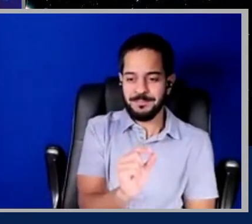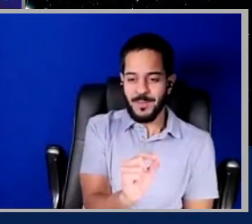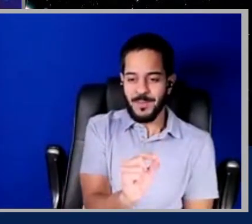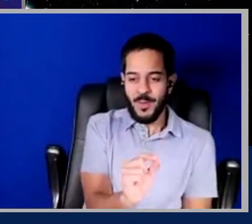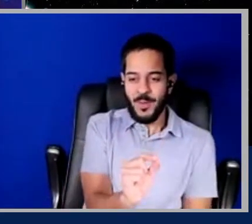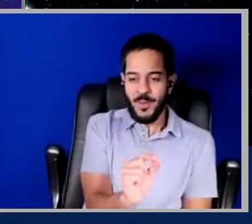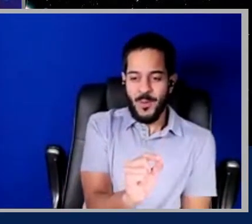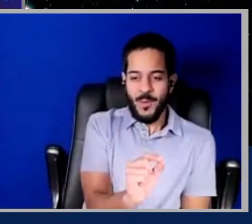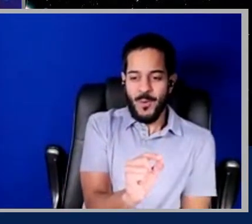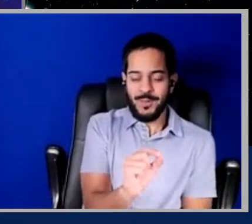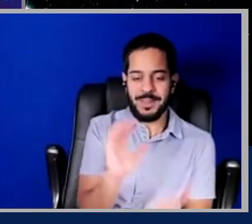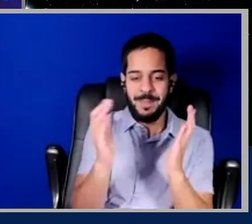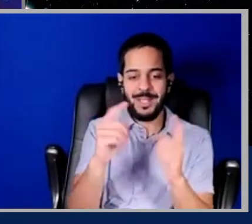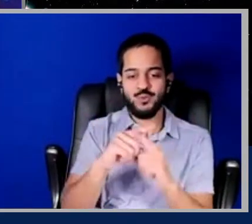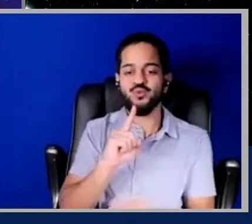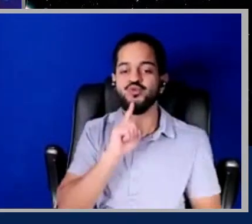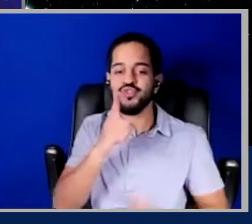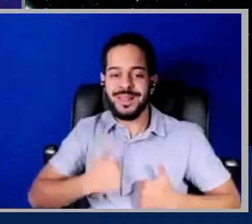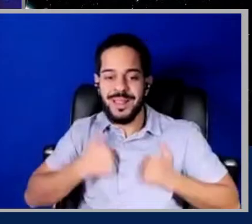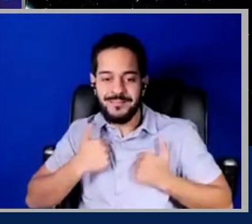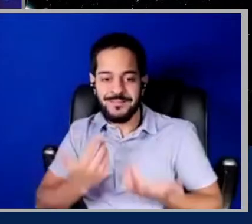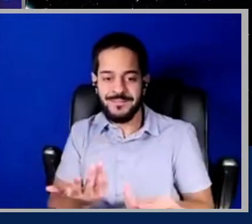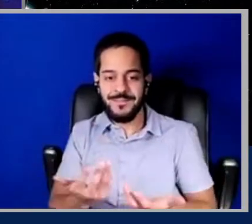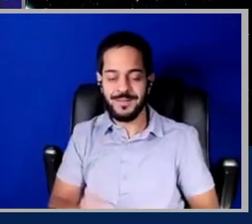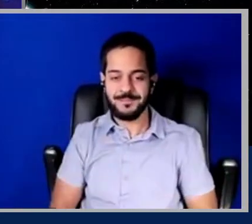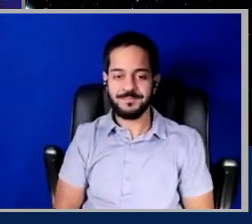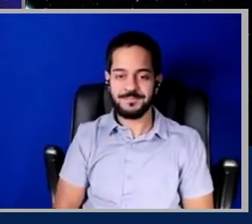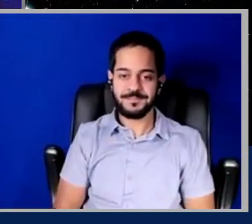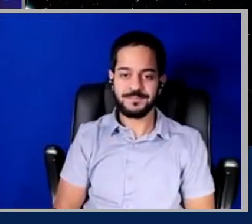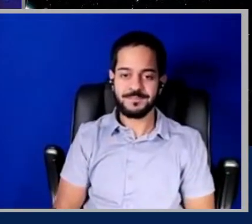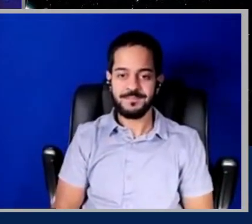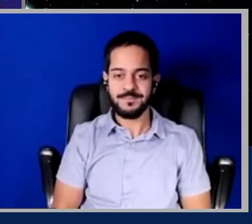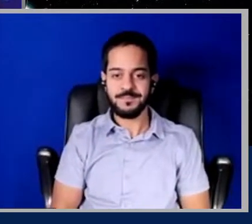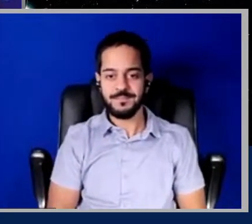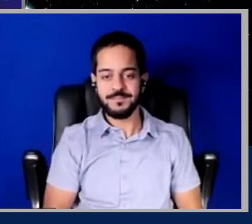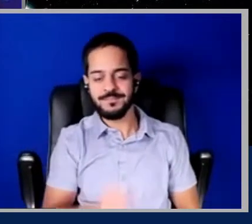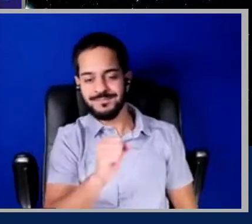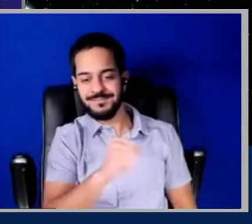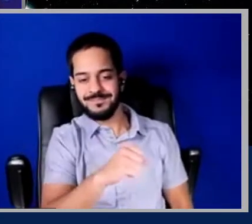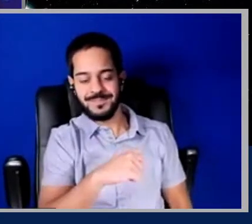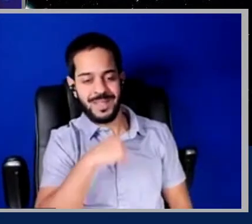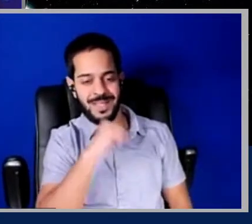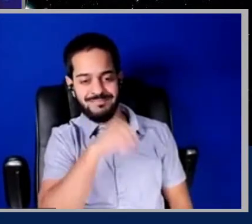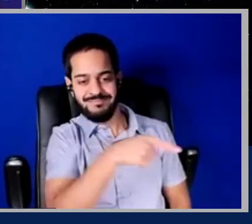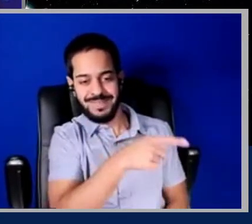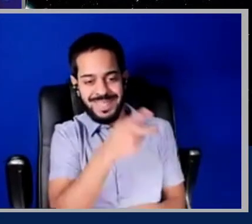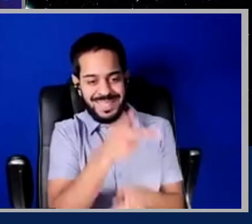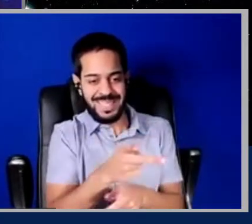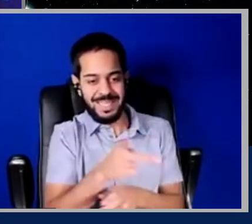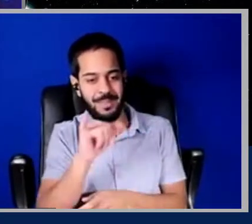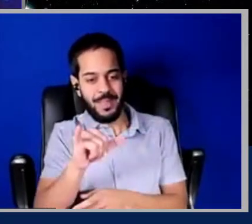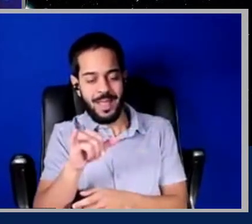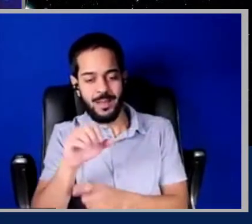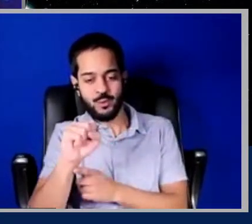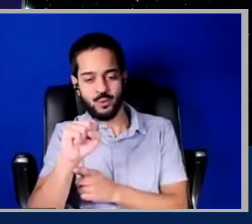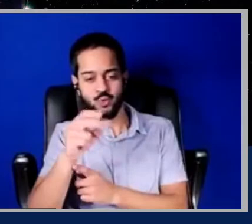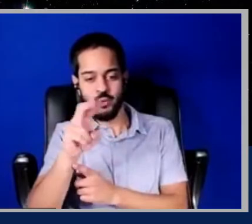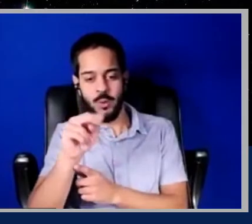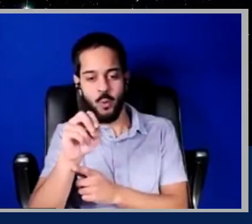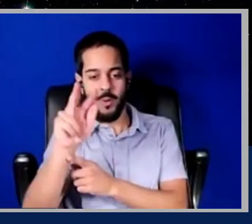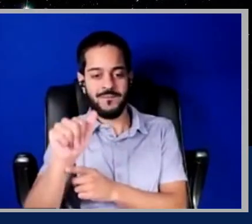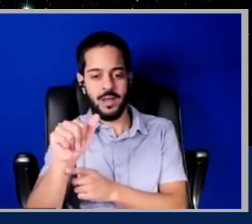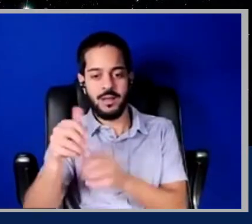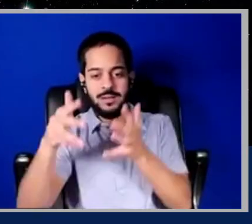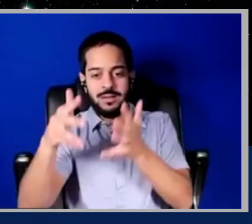object actually is. Yeah. I love that you carry the supernova remnants around with you. That's perfect.